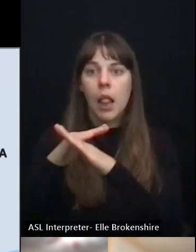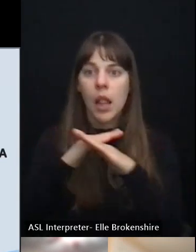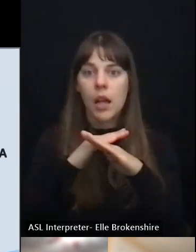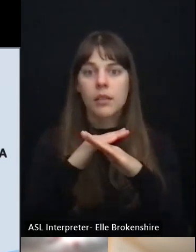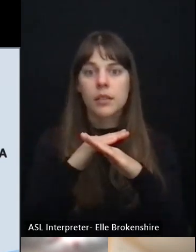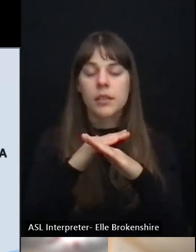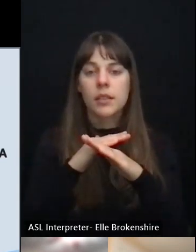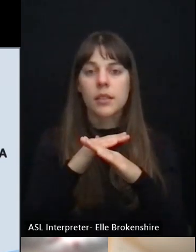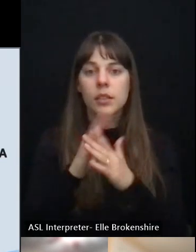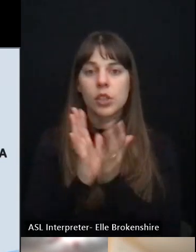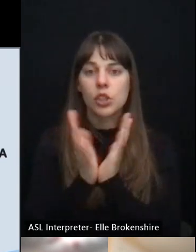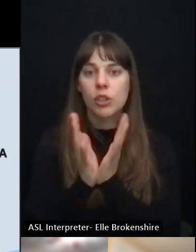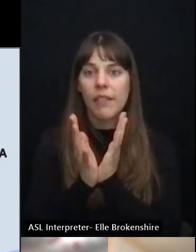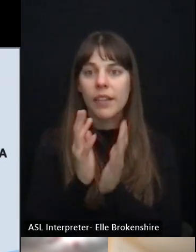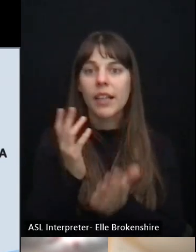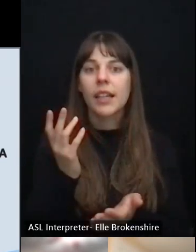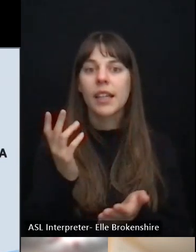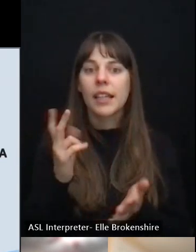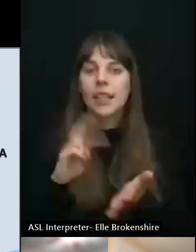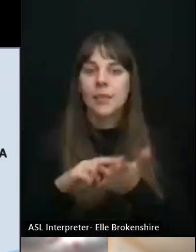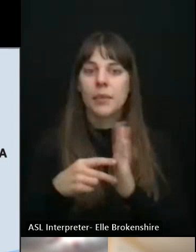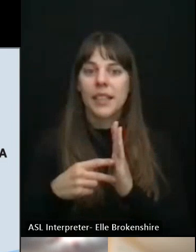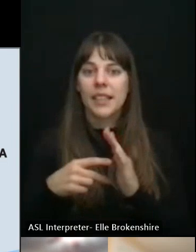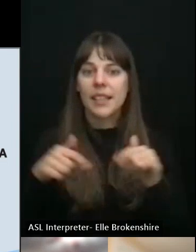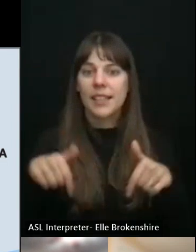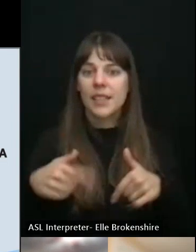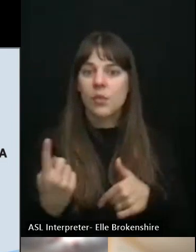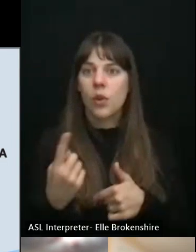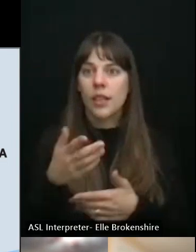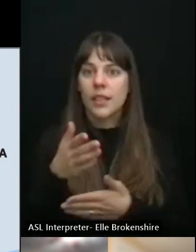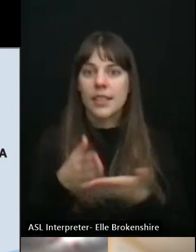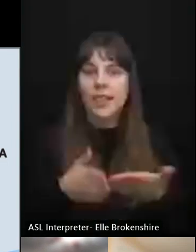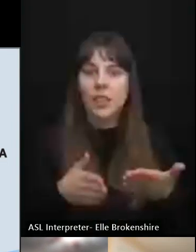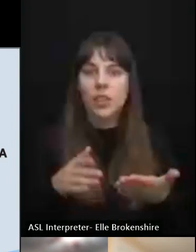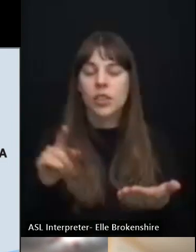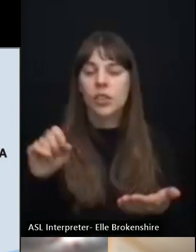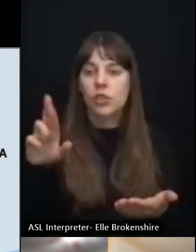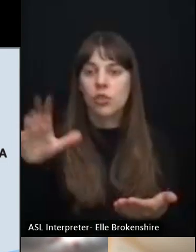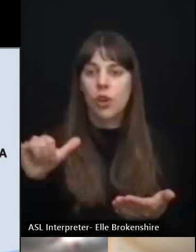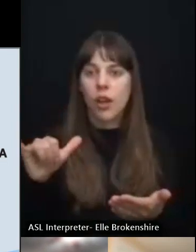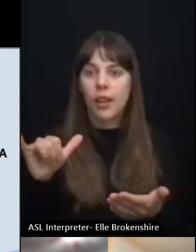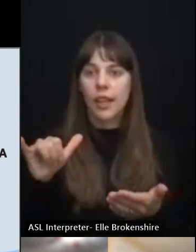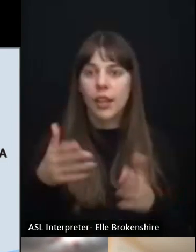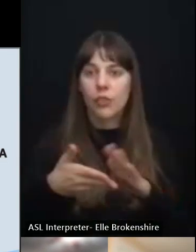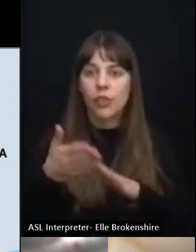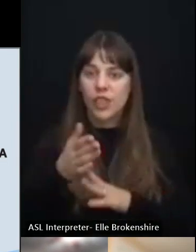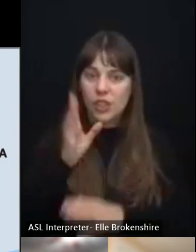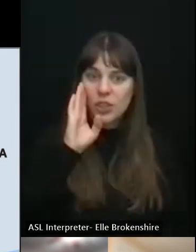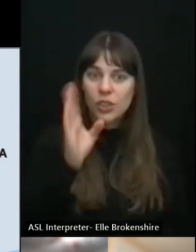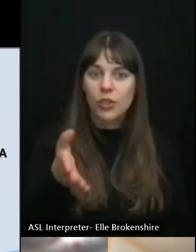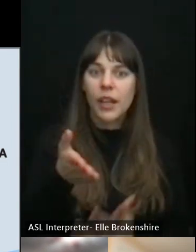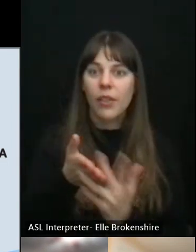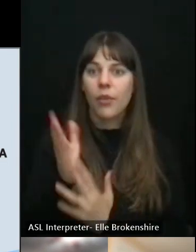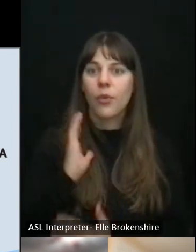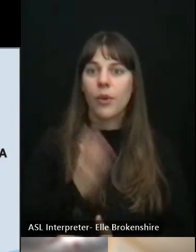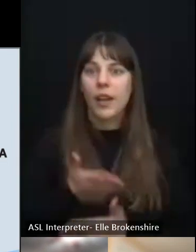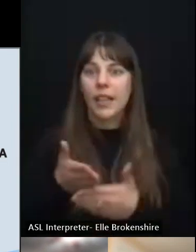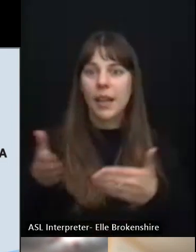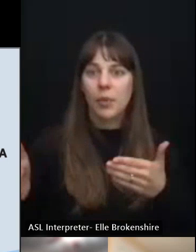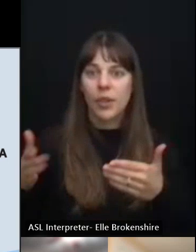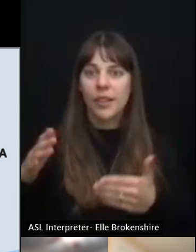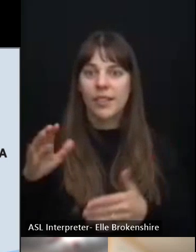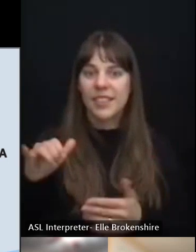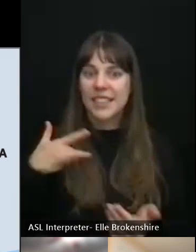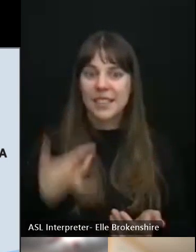that doesn't in other ways. For, you know, like Dormont runs between, you know, two parallel roads, for example. This